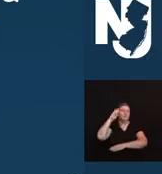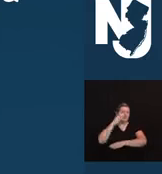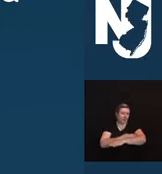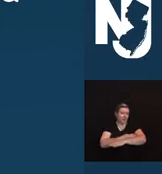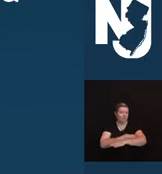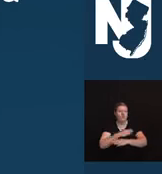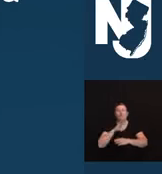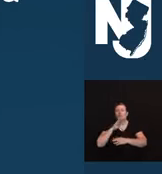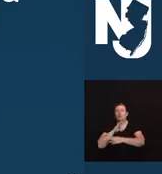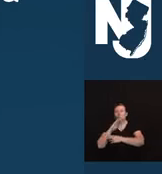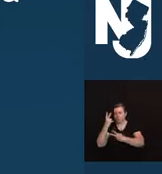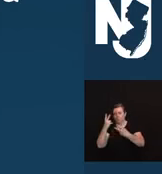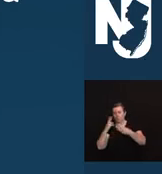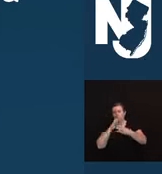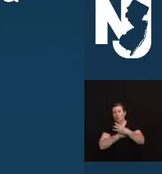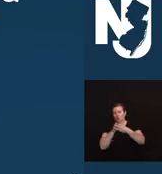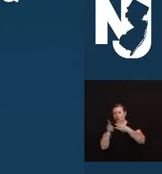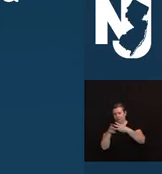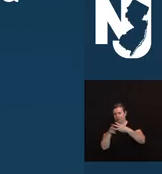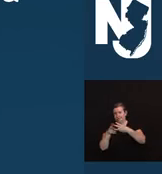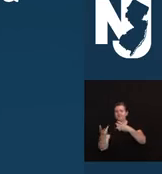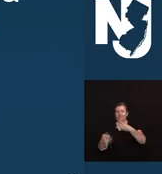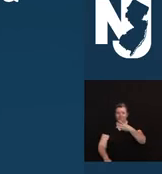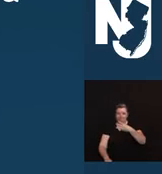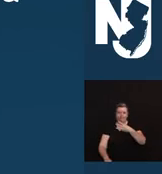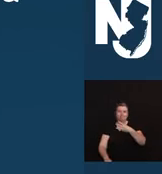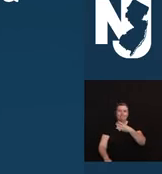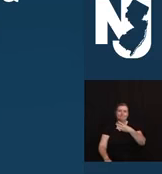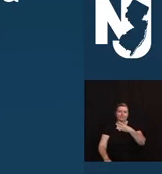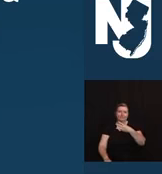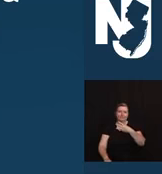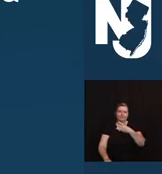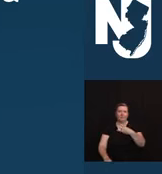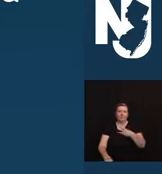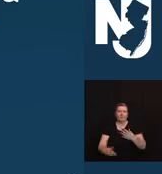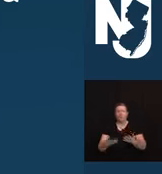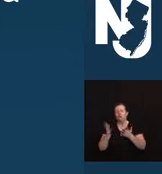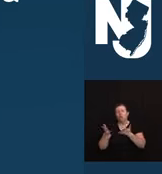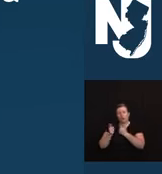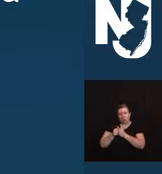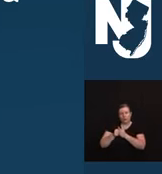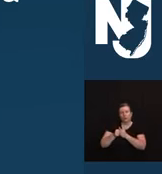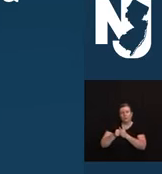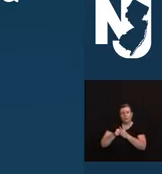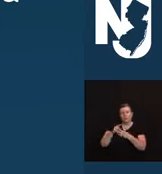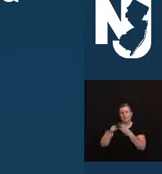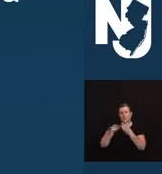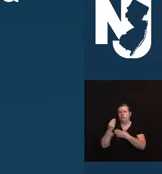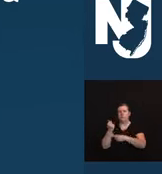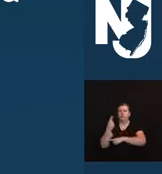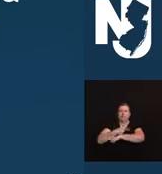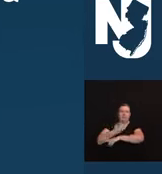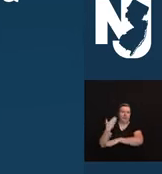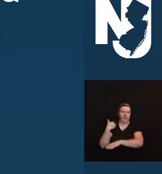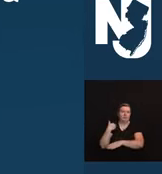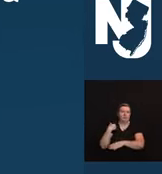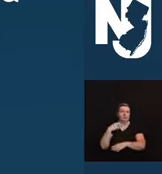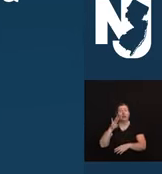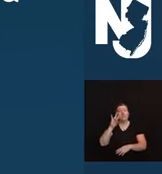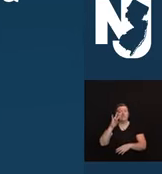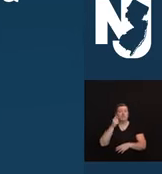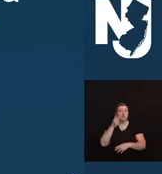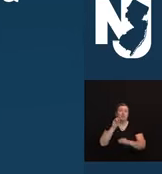with both Heidi and Karen a couple of days ago, along with their spouses and their 7 grandchildren. So they had to hold